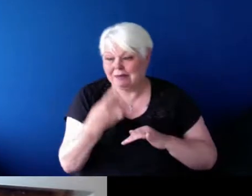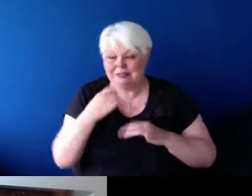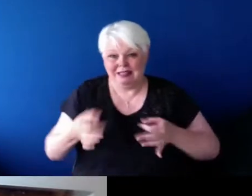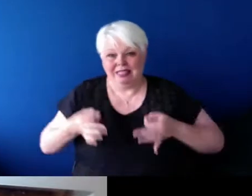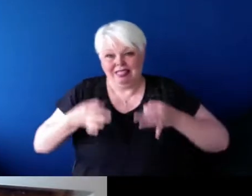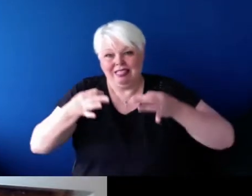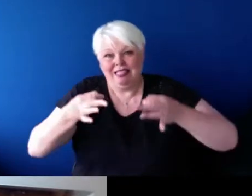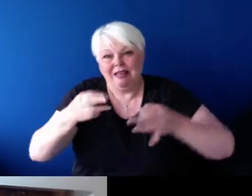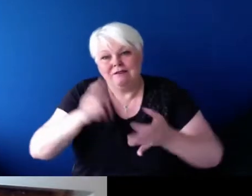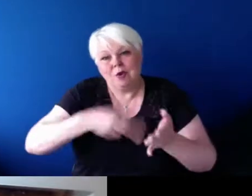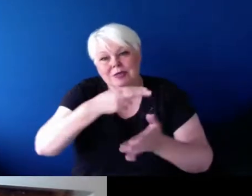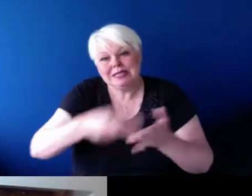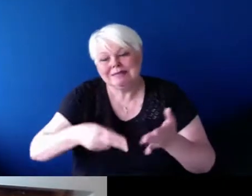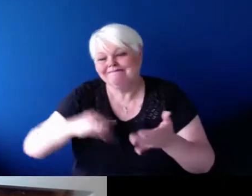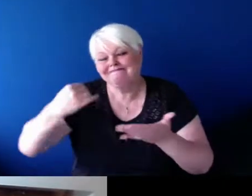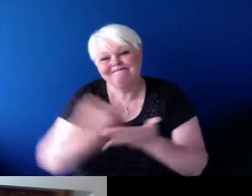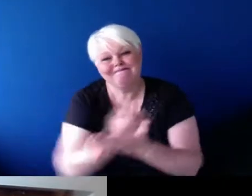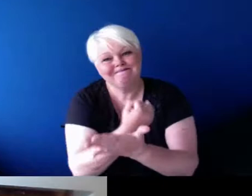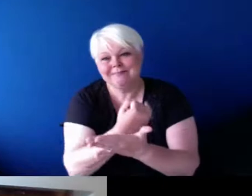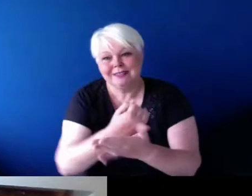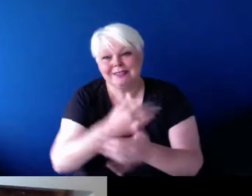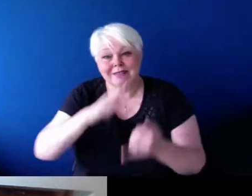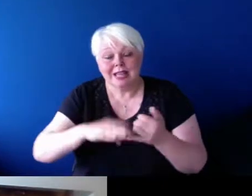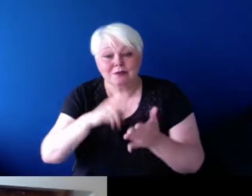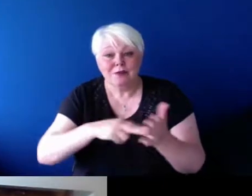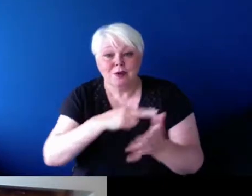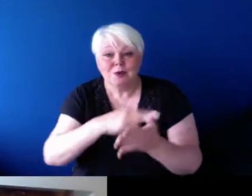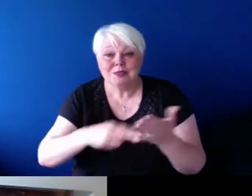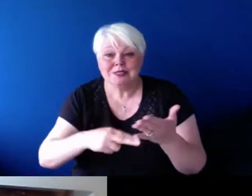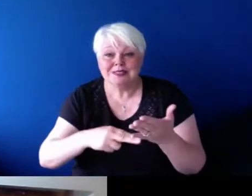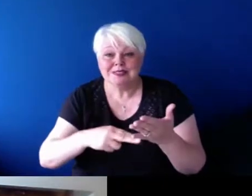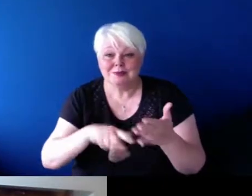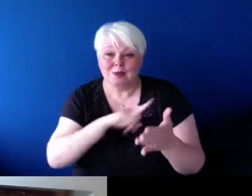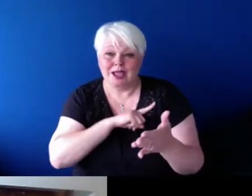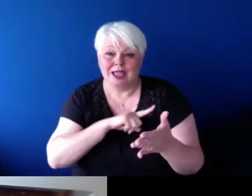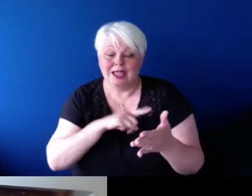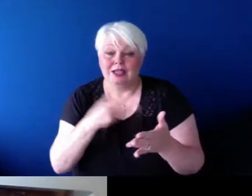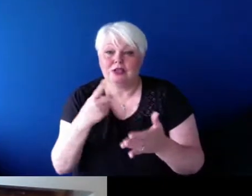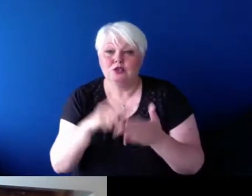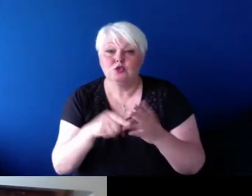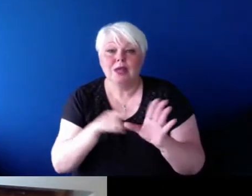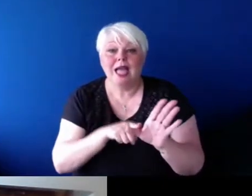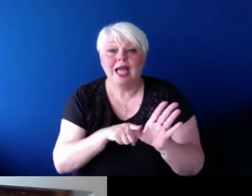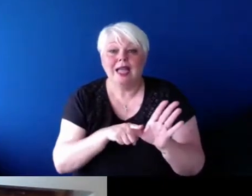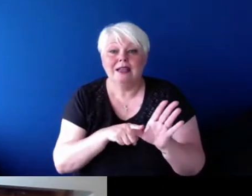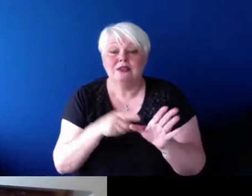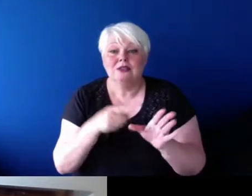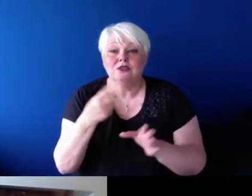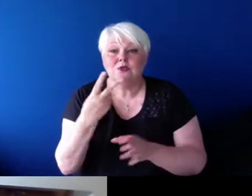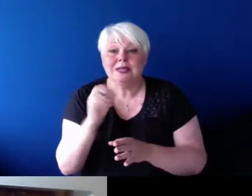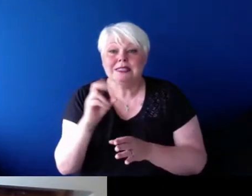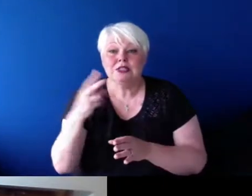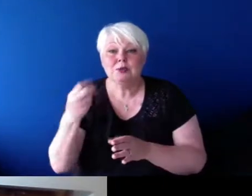voting on this report, so she was unable to see a final vote before she stepped down in July 2020 from that one-year